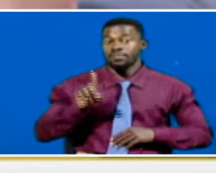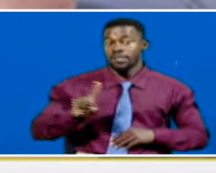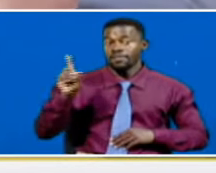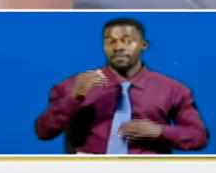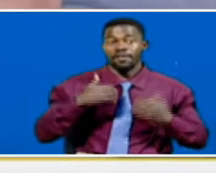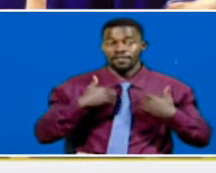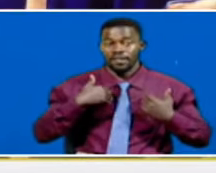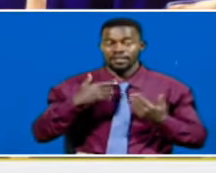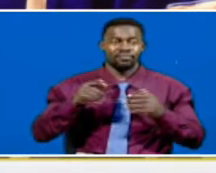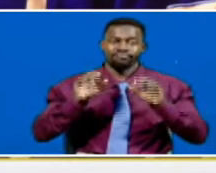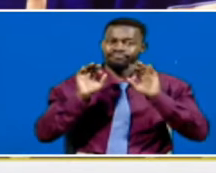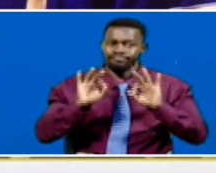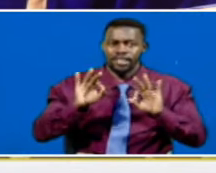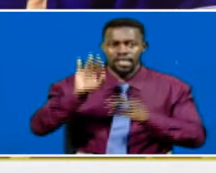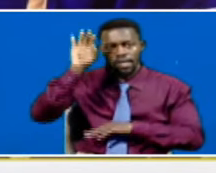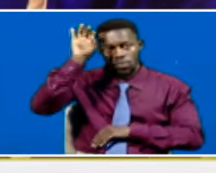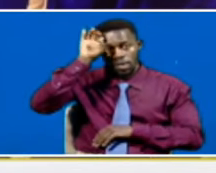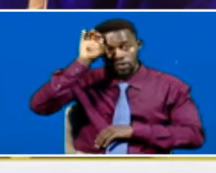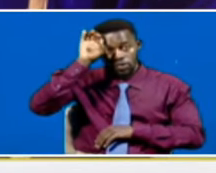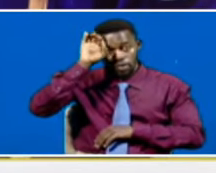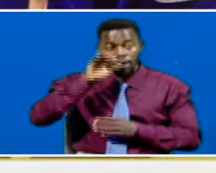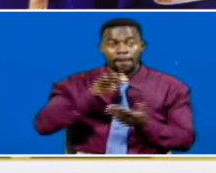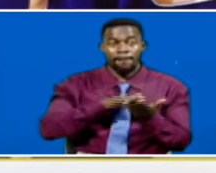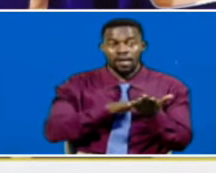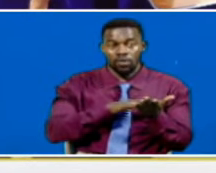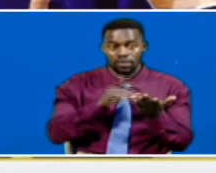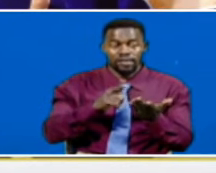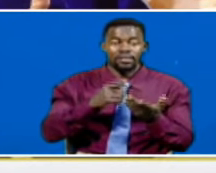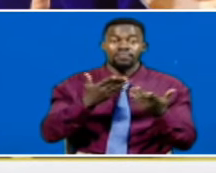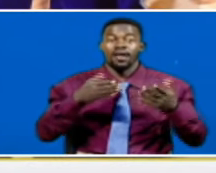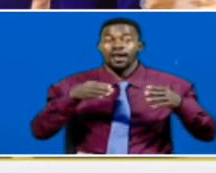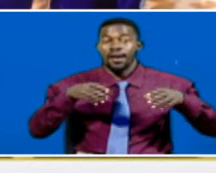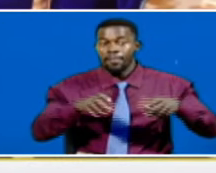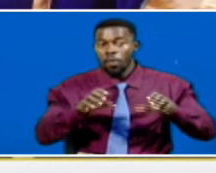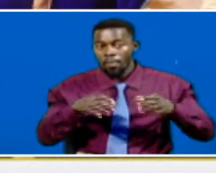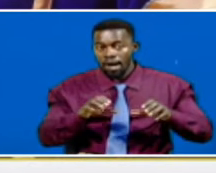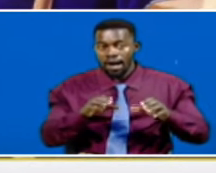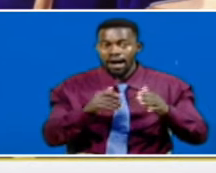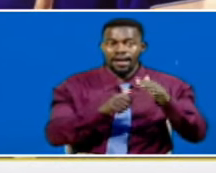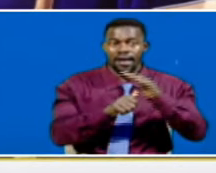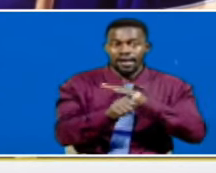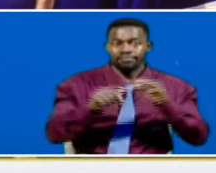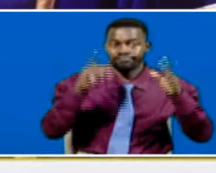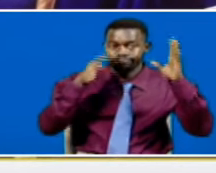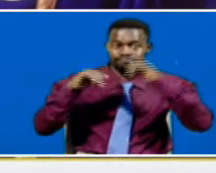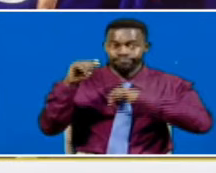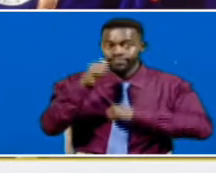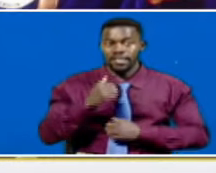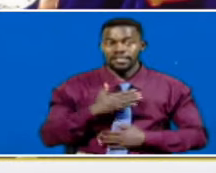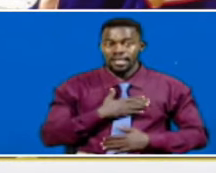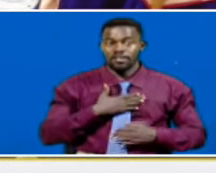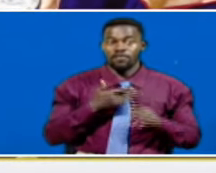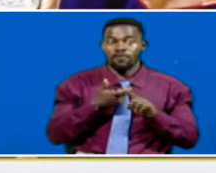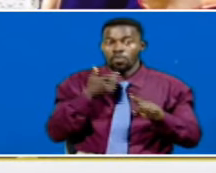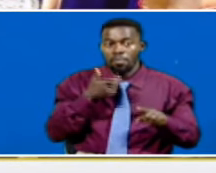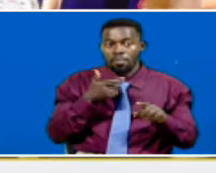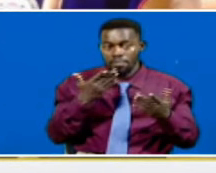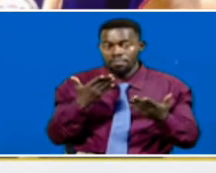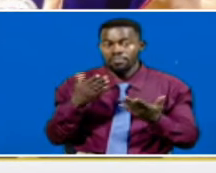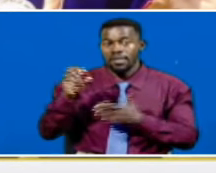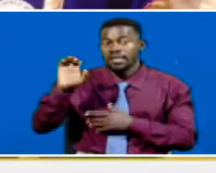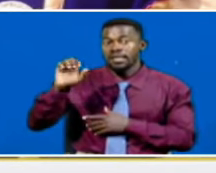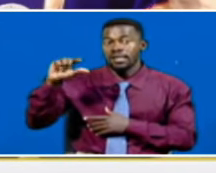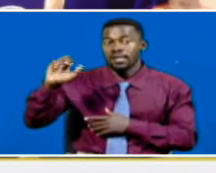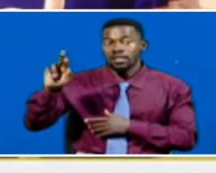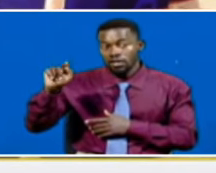academic background, including a diploma in international studies and military science from Egerton University, a Bachelor of Arts